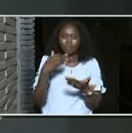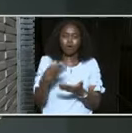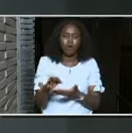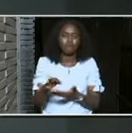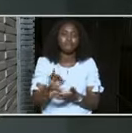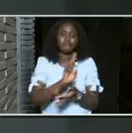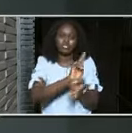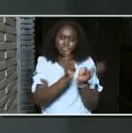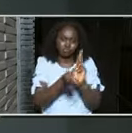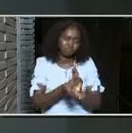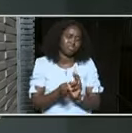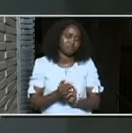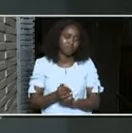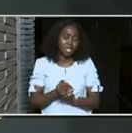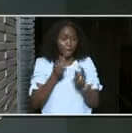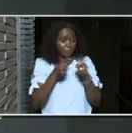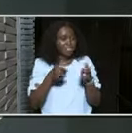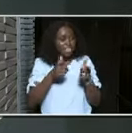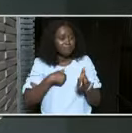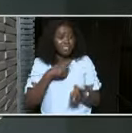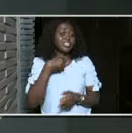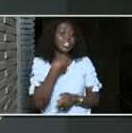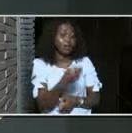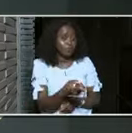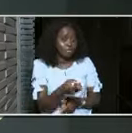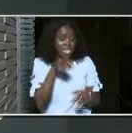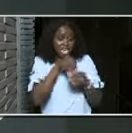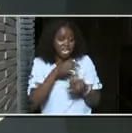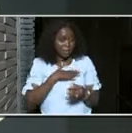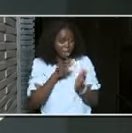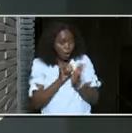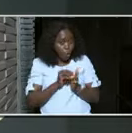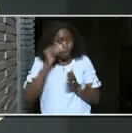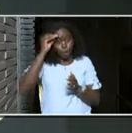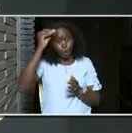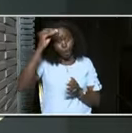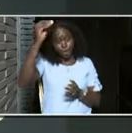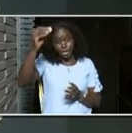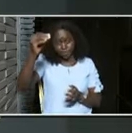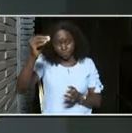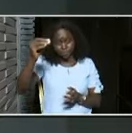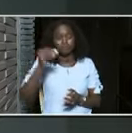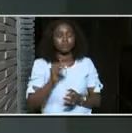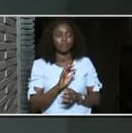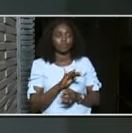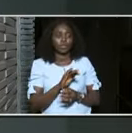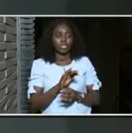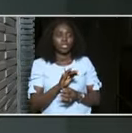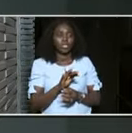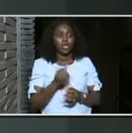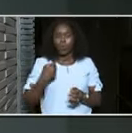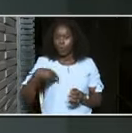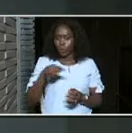at the seat. But let me tell you, in my own opinion, you see,